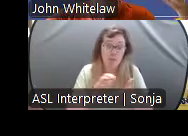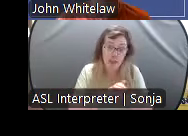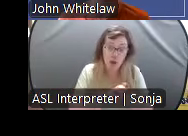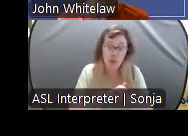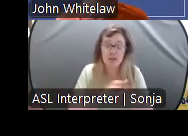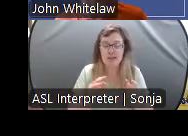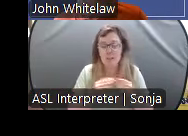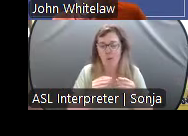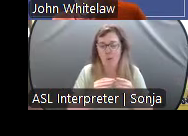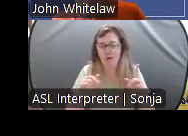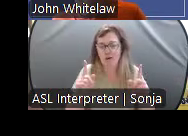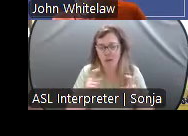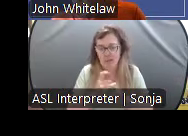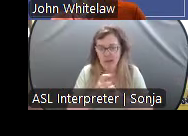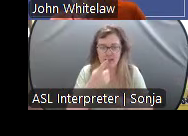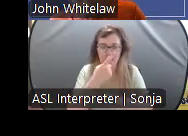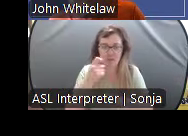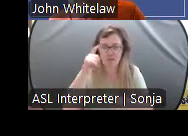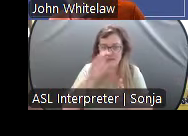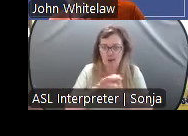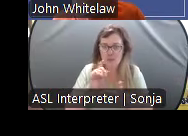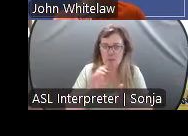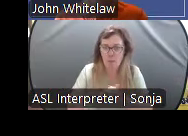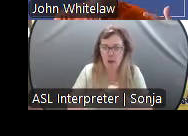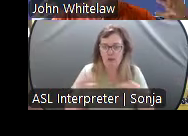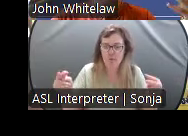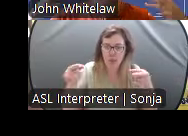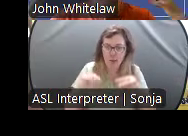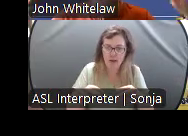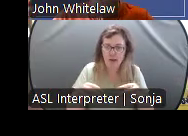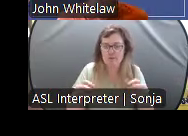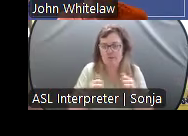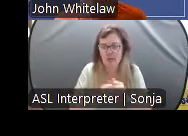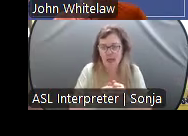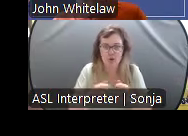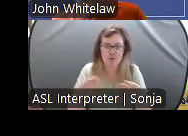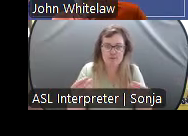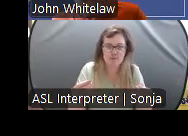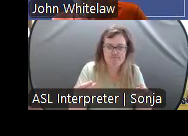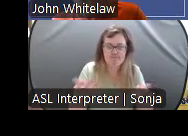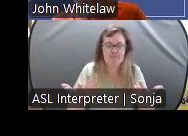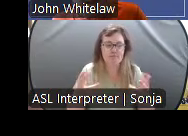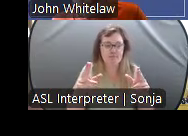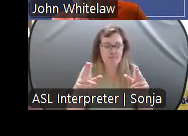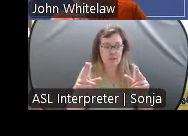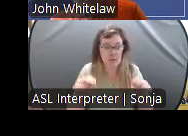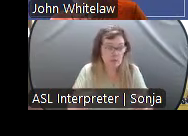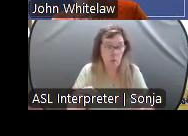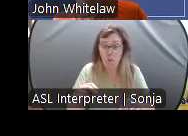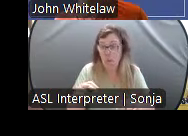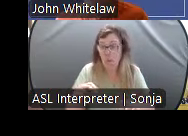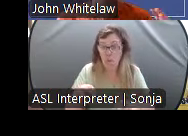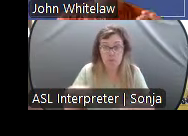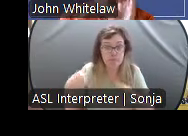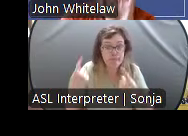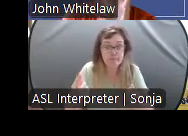you and your spouse's benefits that you need to look at. If ever, if there's no longevity in your family,